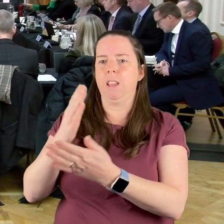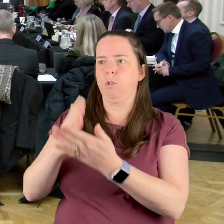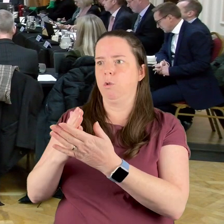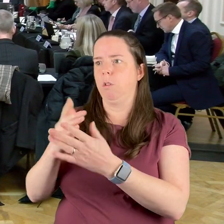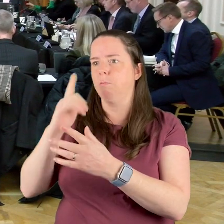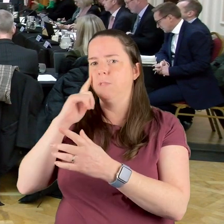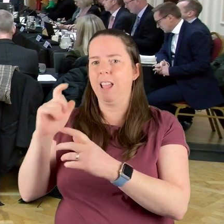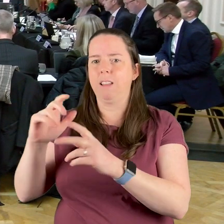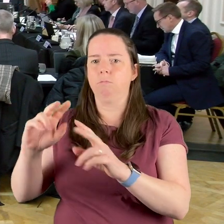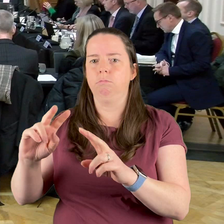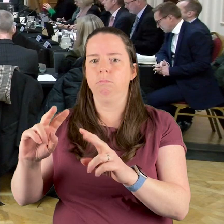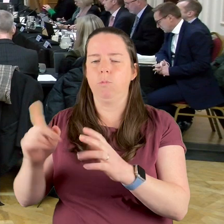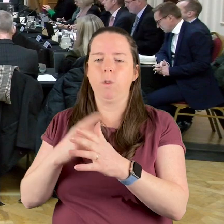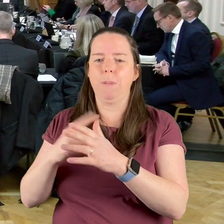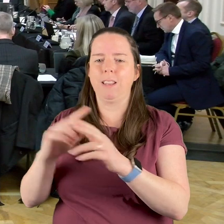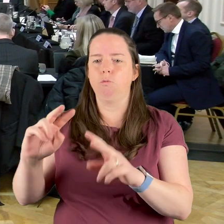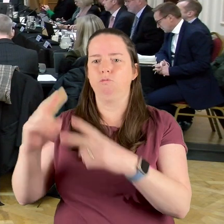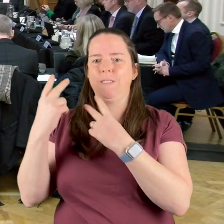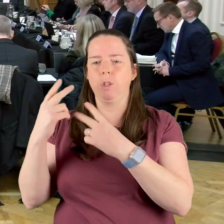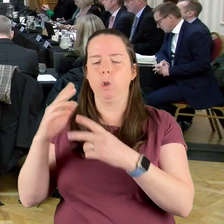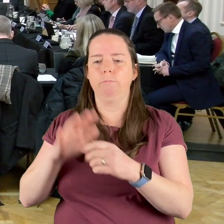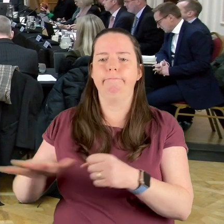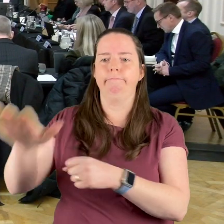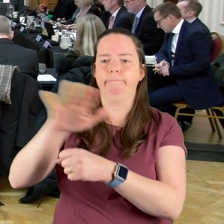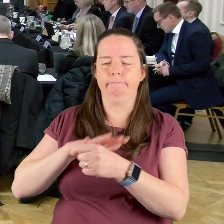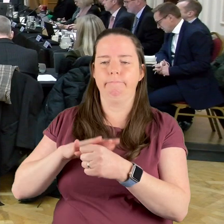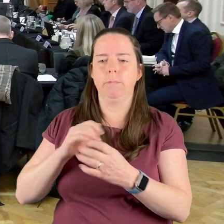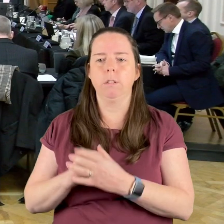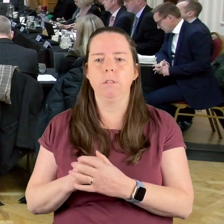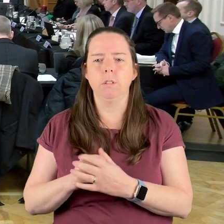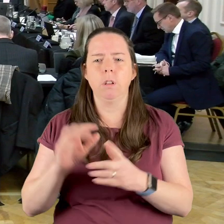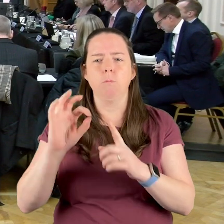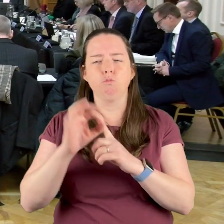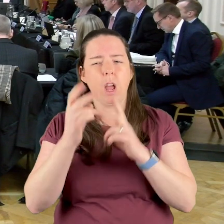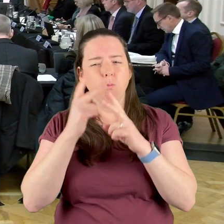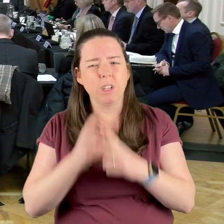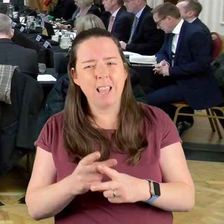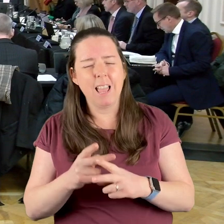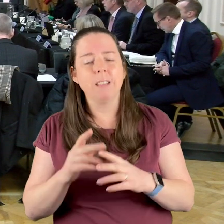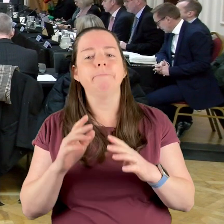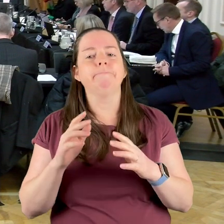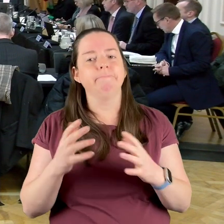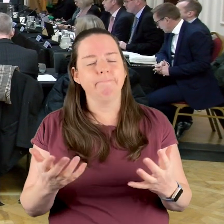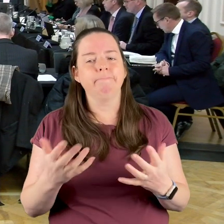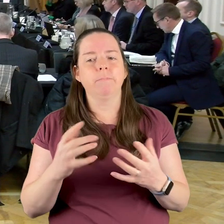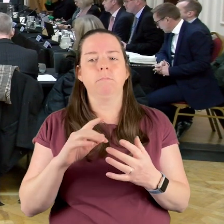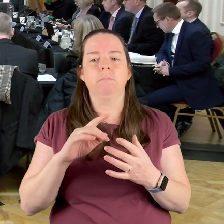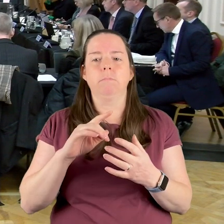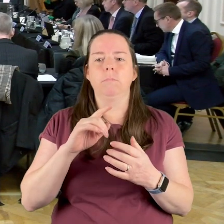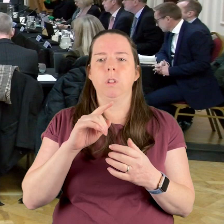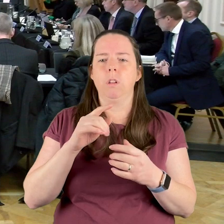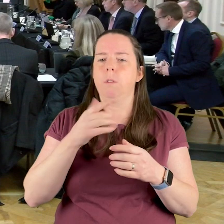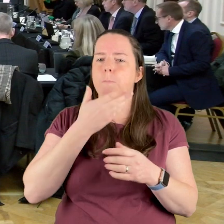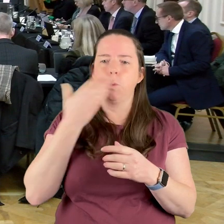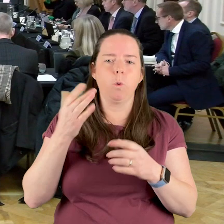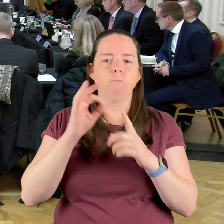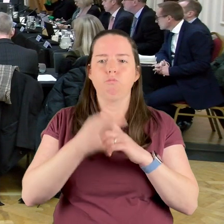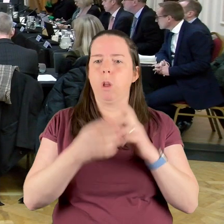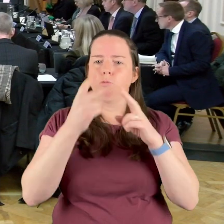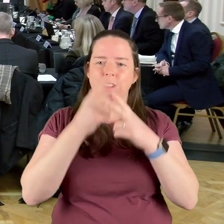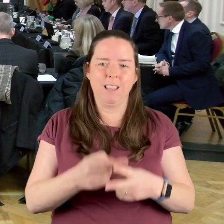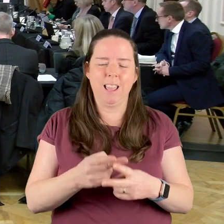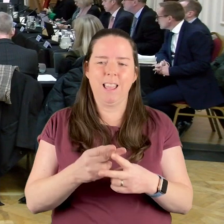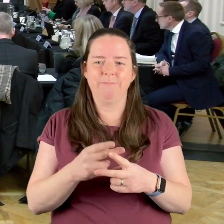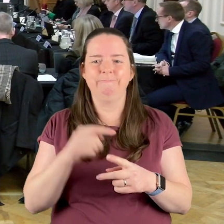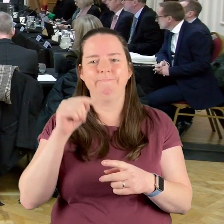everything together in terms of triangulation and in terms of really bringing out thematic review across the piece. Primary care, yes. The